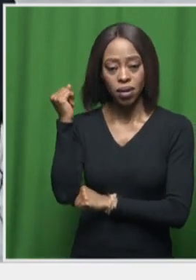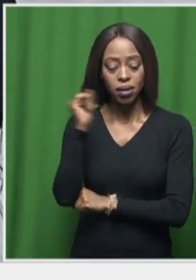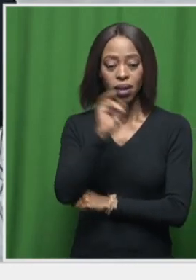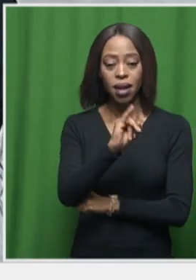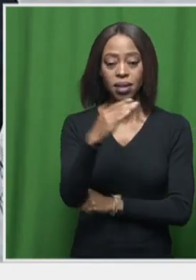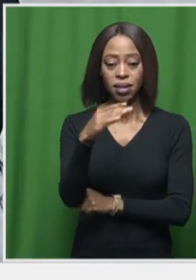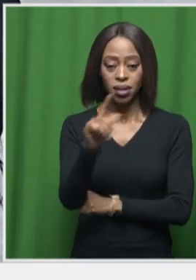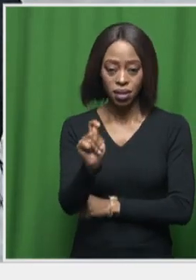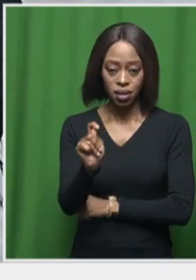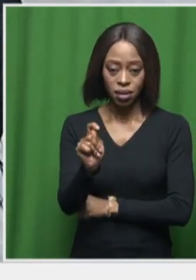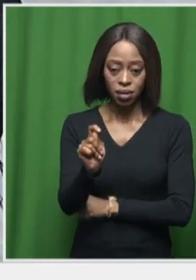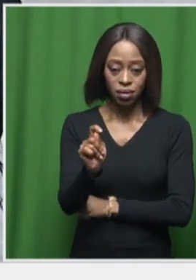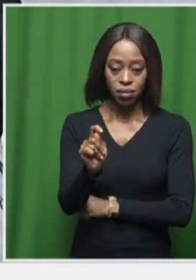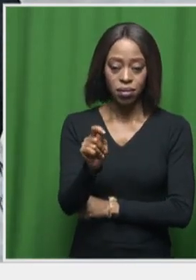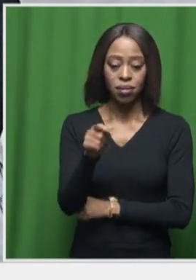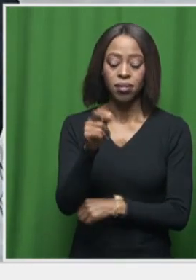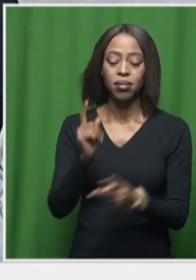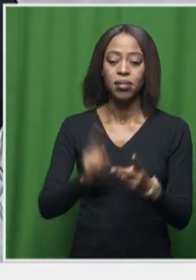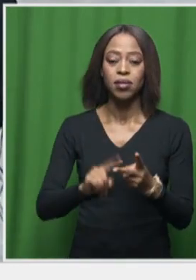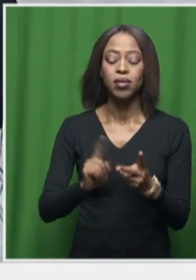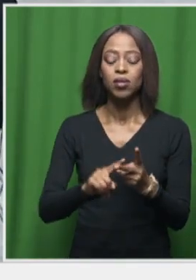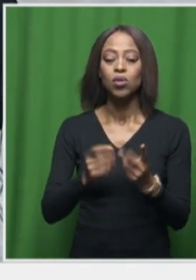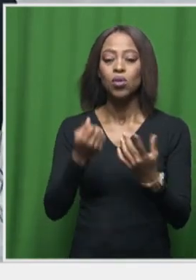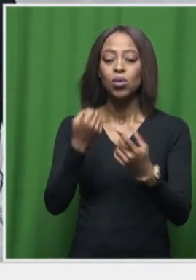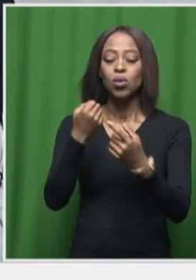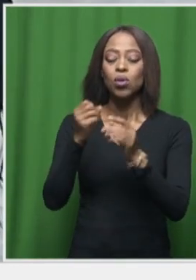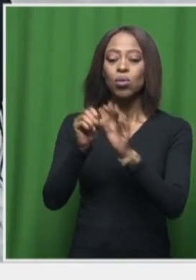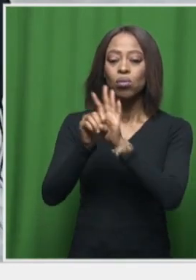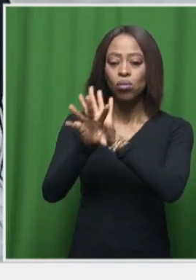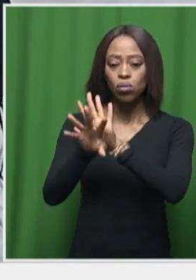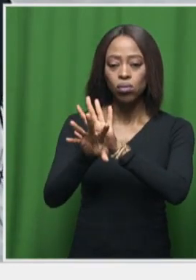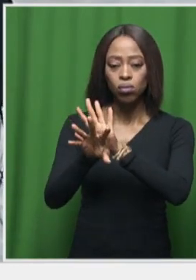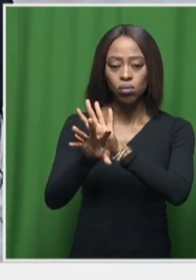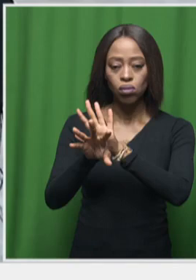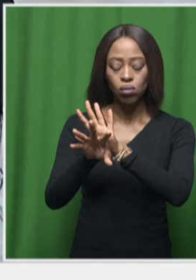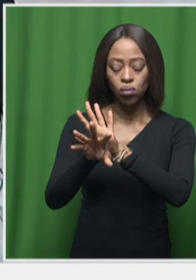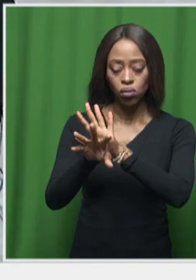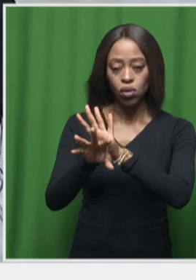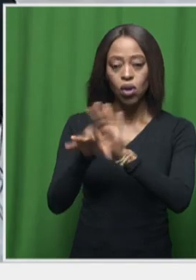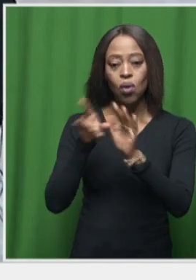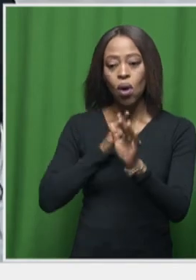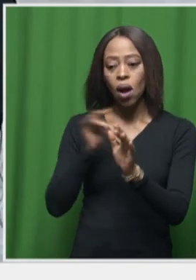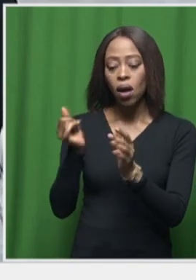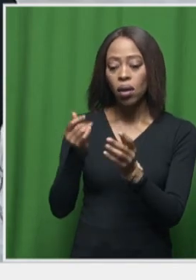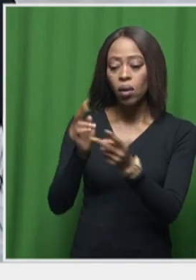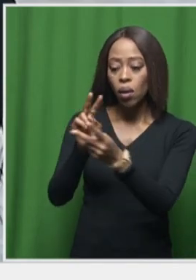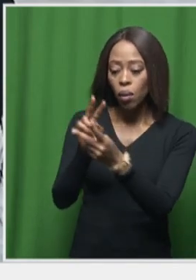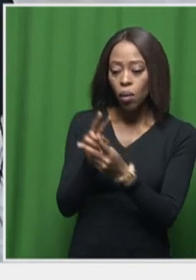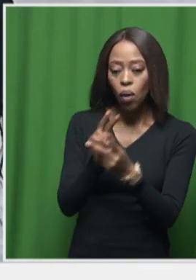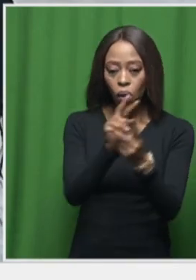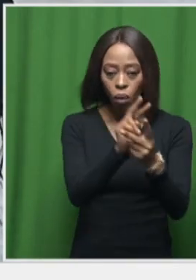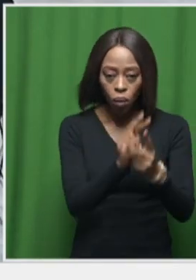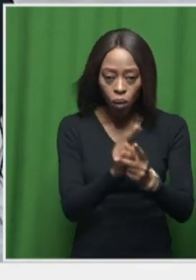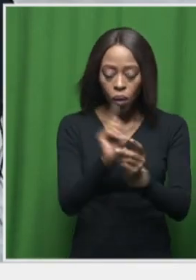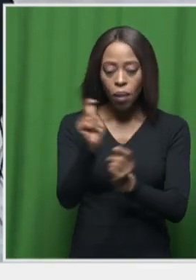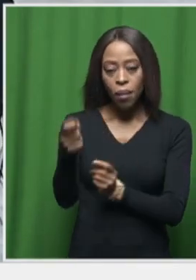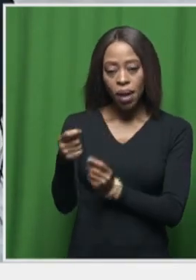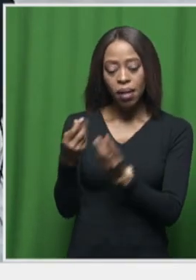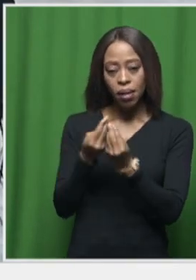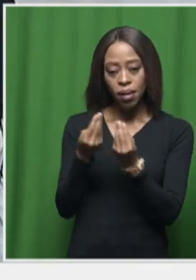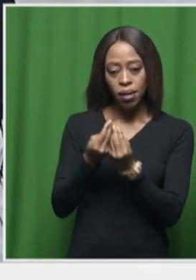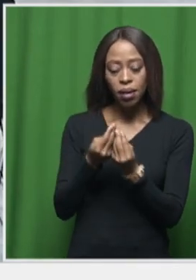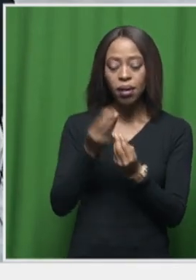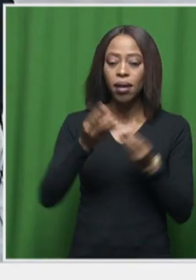ICT equipment for broadcasting, for instance. We have to hire those things. We had them